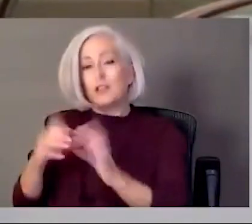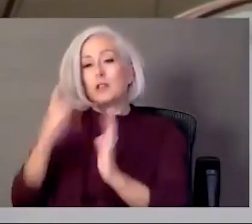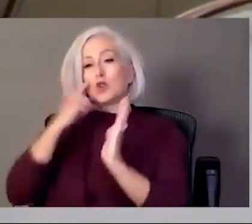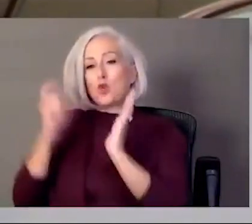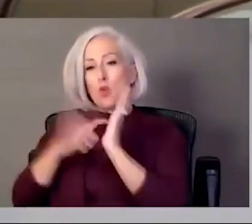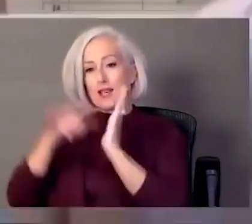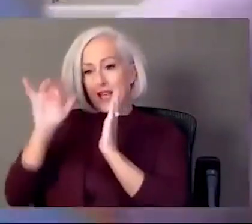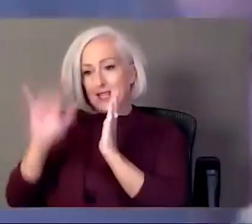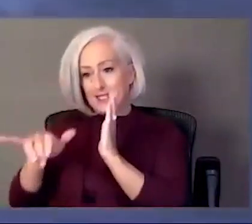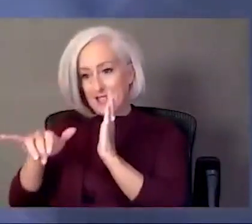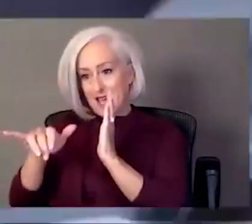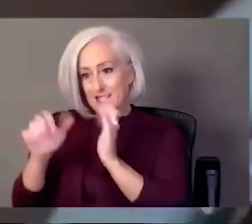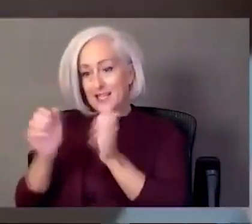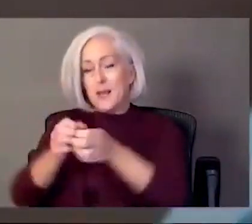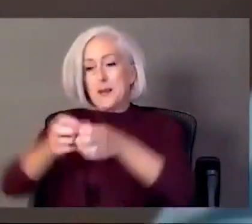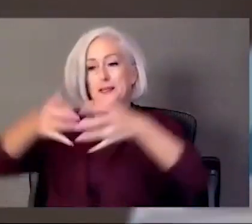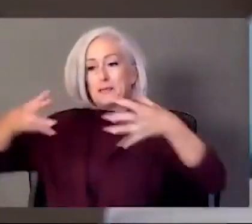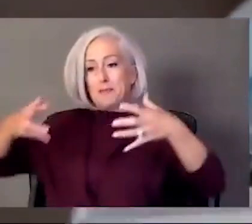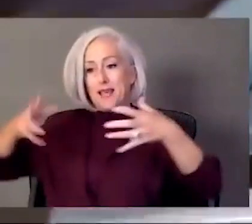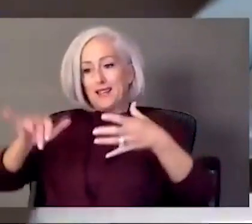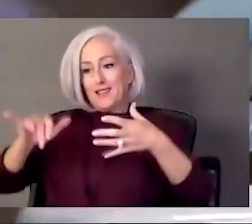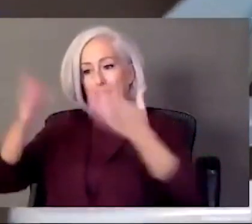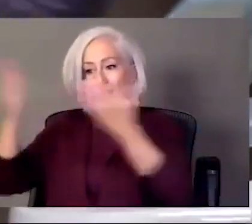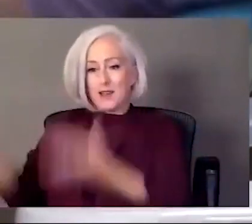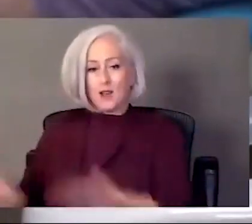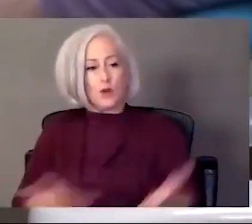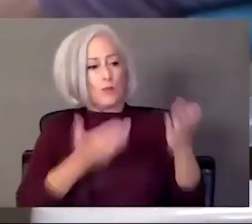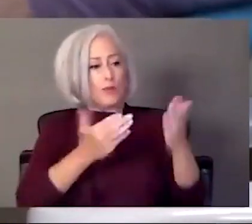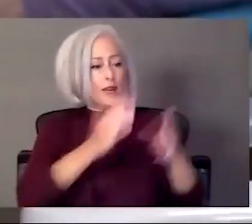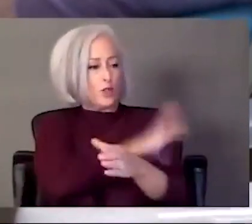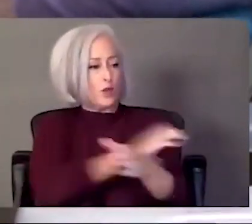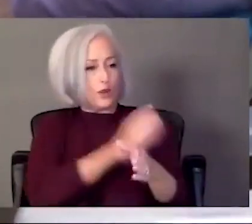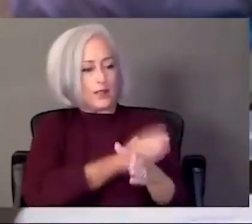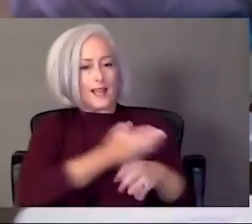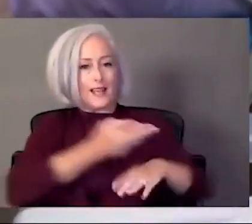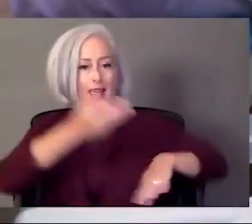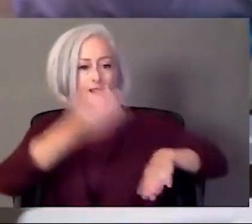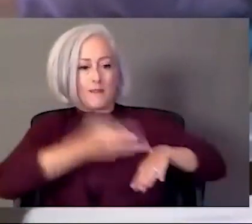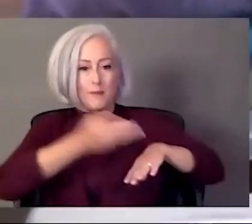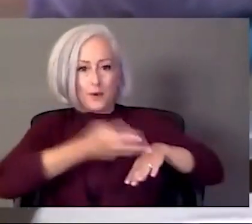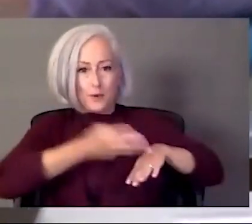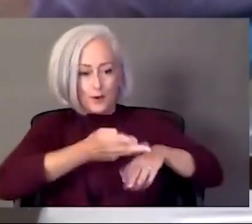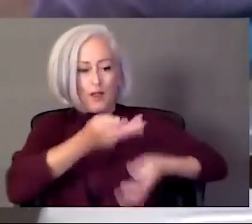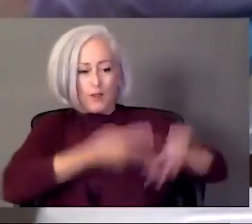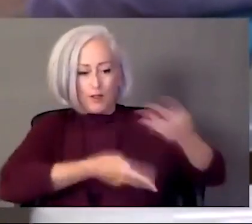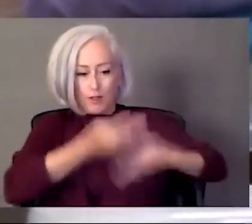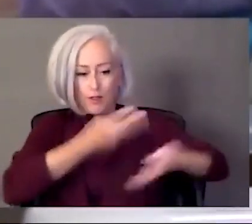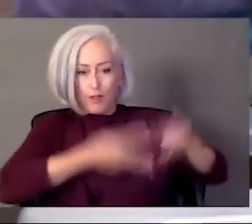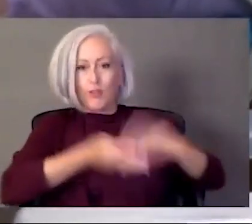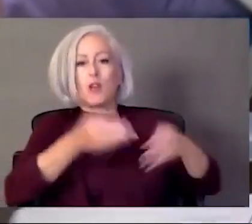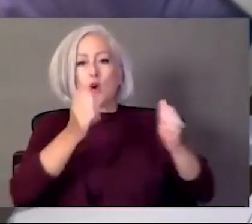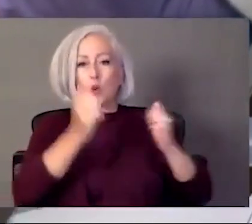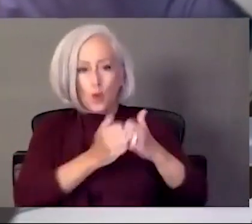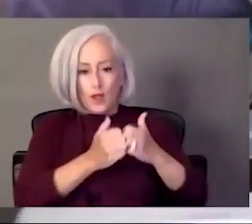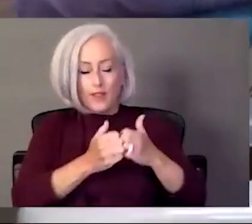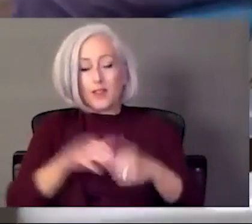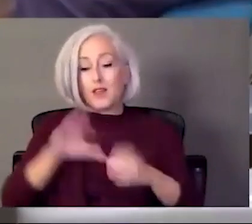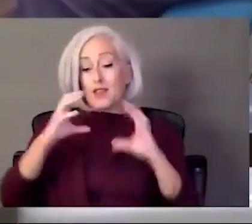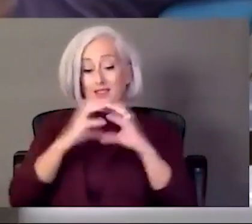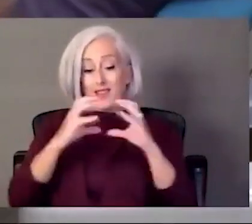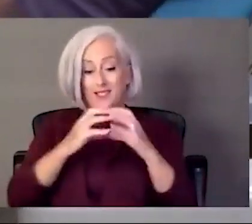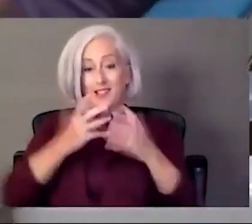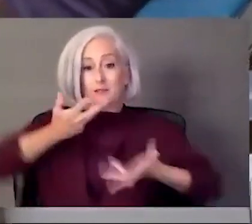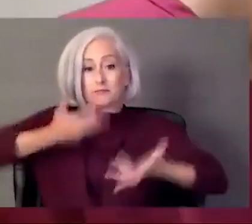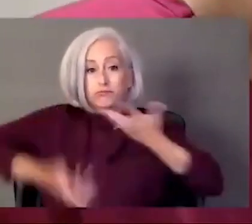them back to the clinic, infusing them like a blood transfusion into the patient. The cells sweep around the body, they attach to